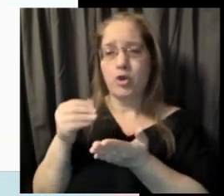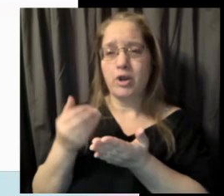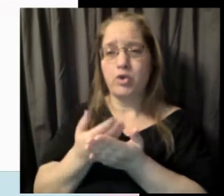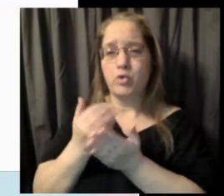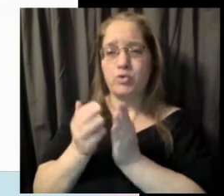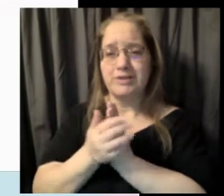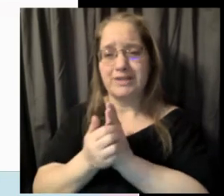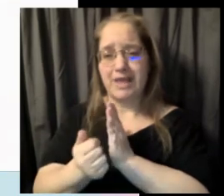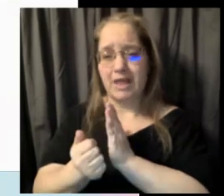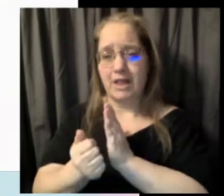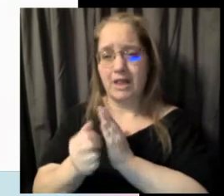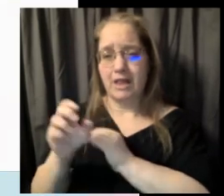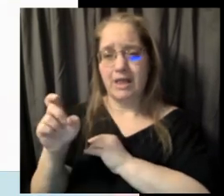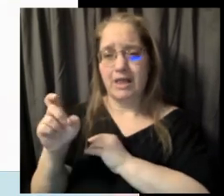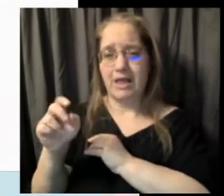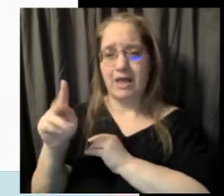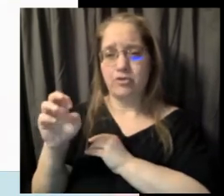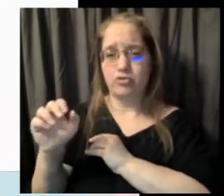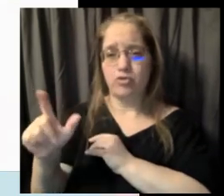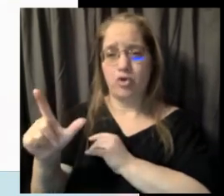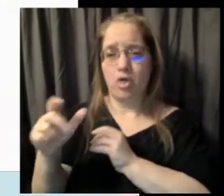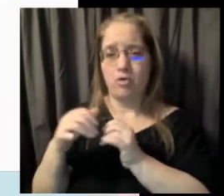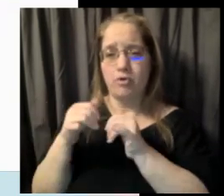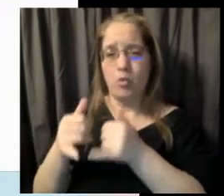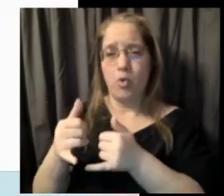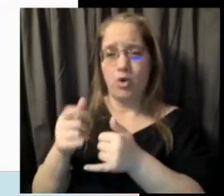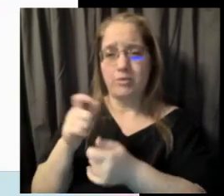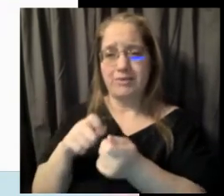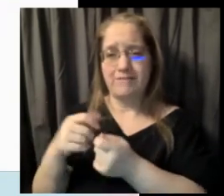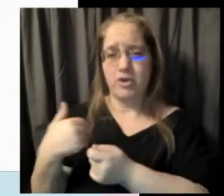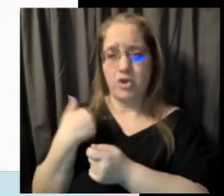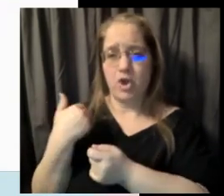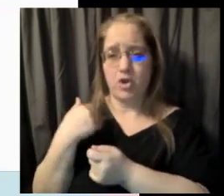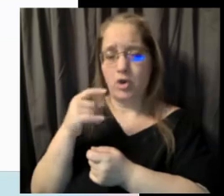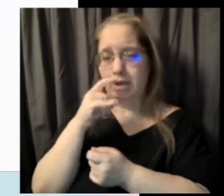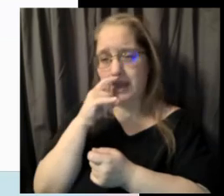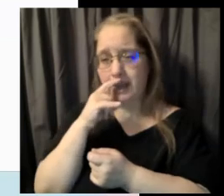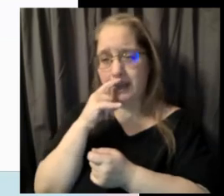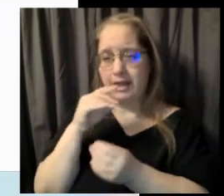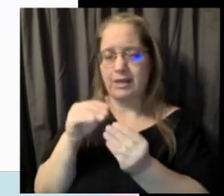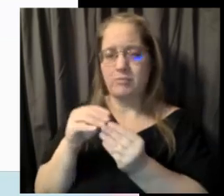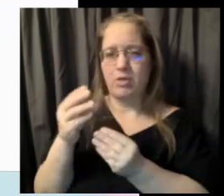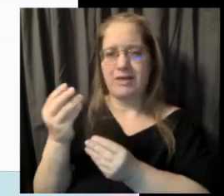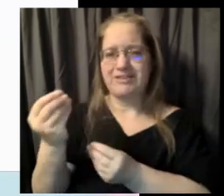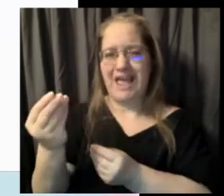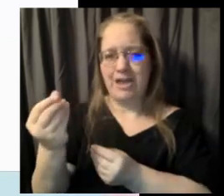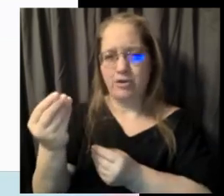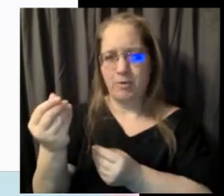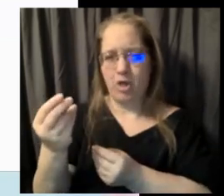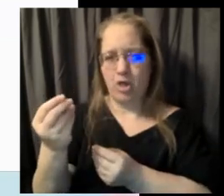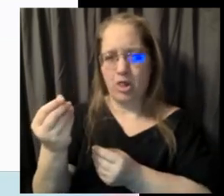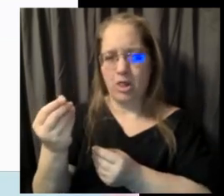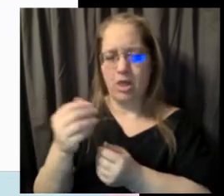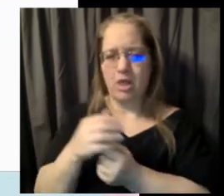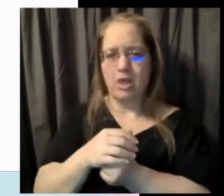new skill, the external rewards, especially for younger children where it is more tangible and